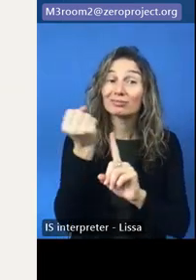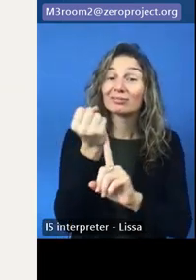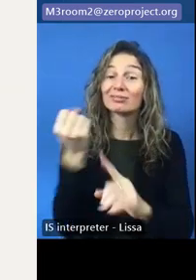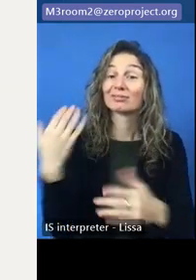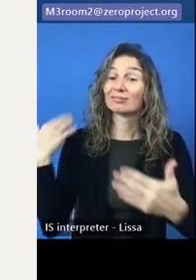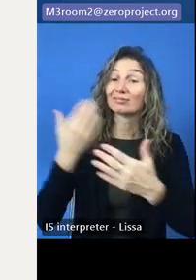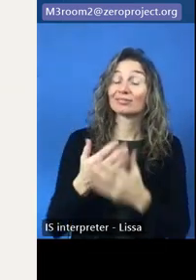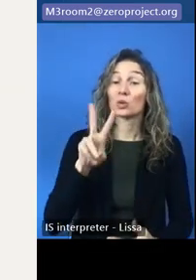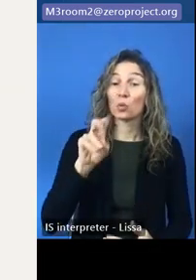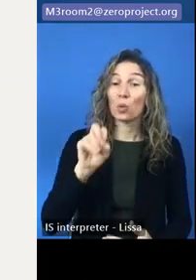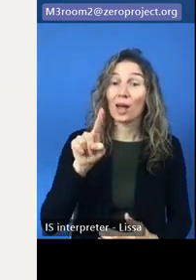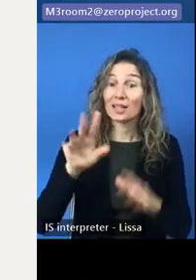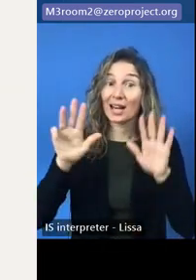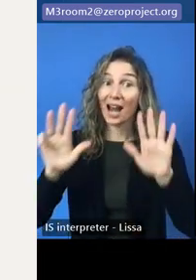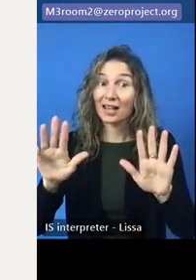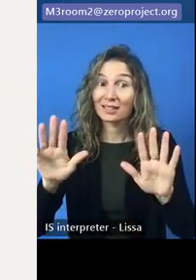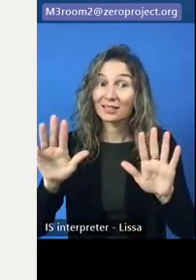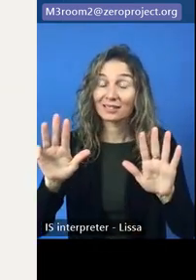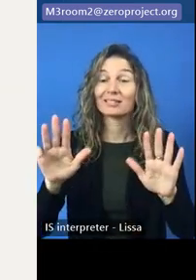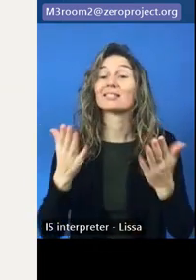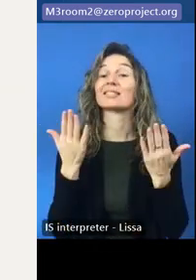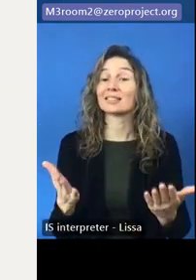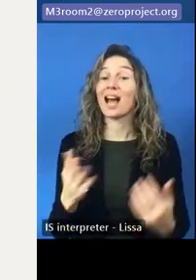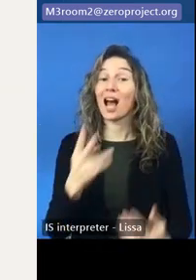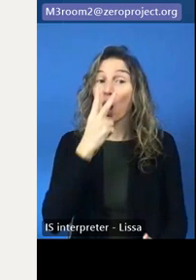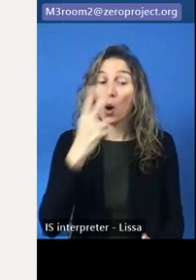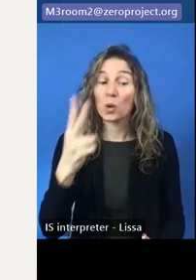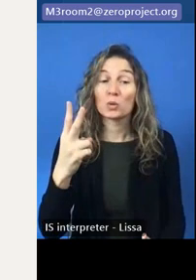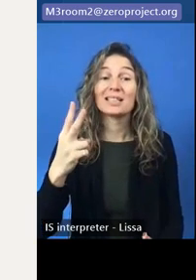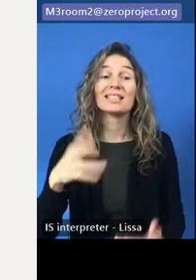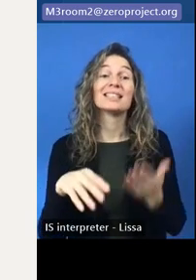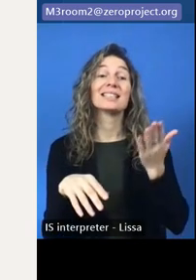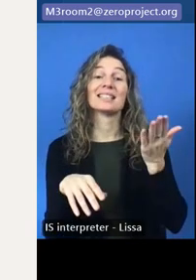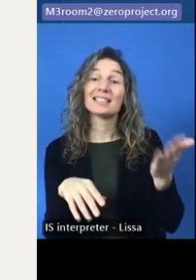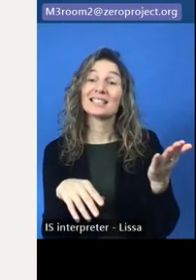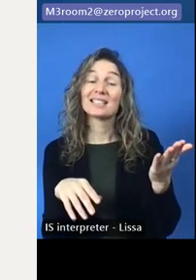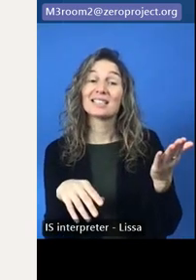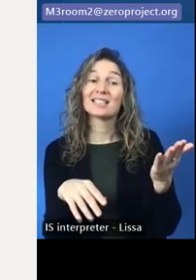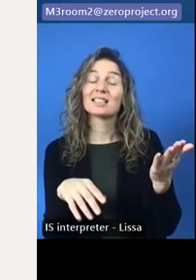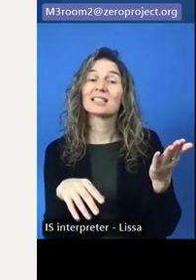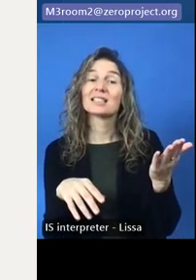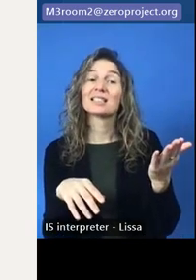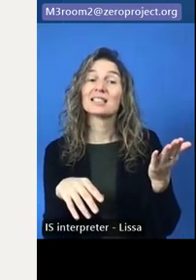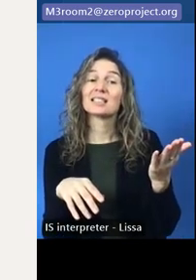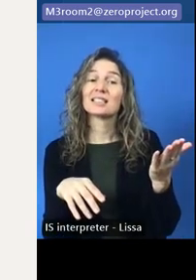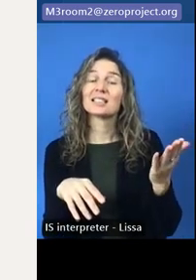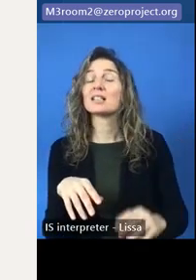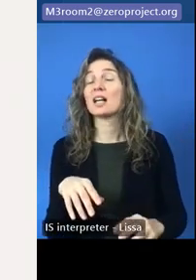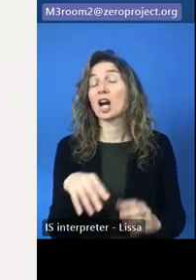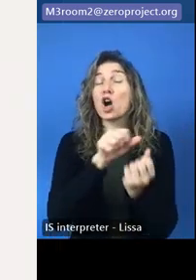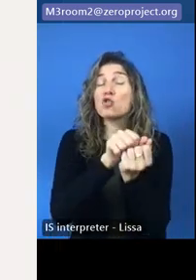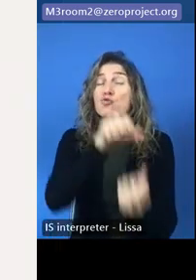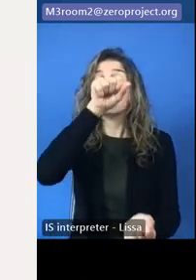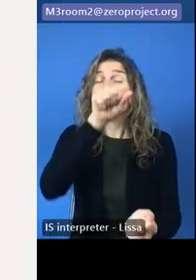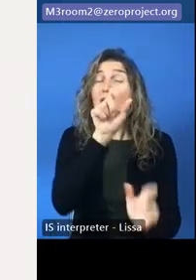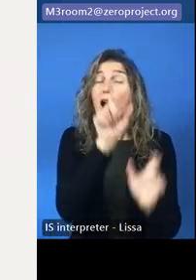We started in 2019. At this time, there was only 16 graduates, there